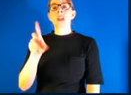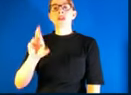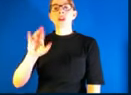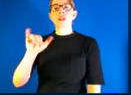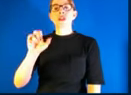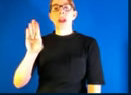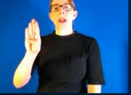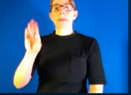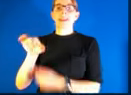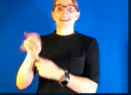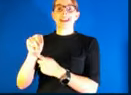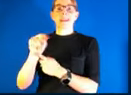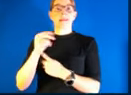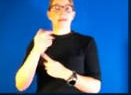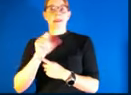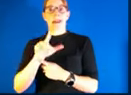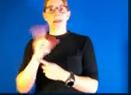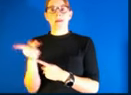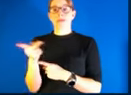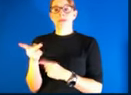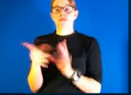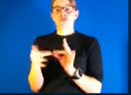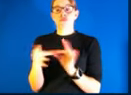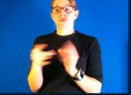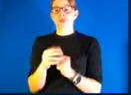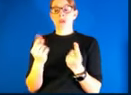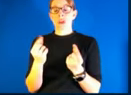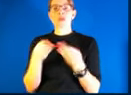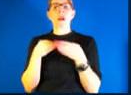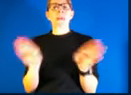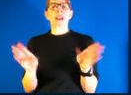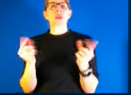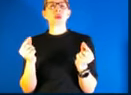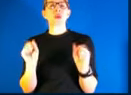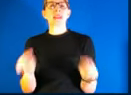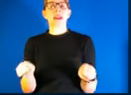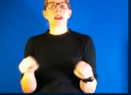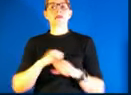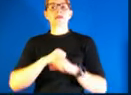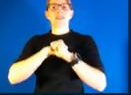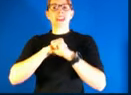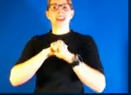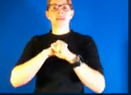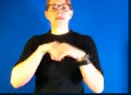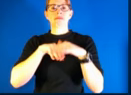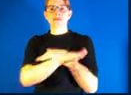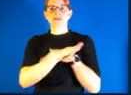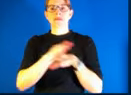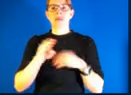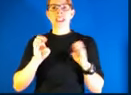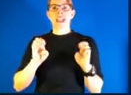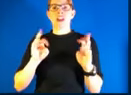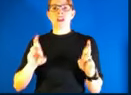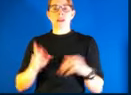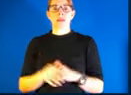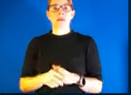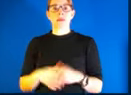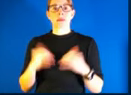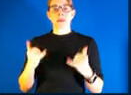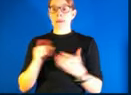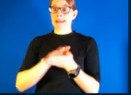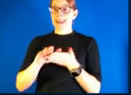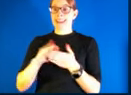in on this. What can we do, the public, to prevent going to the emergency room? Again, today's going to be a pretty nice day today, but we